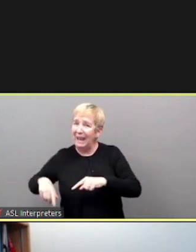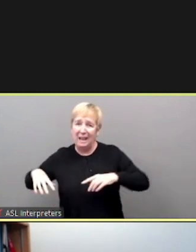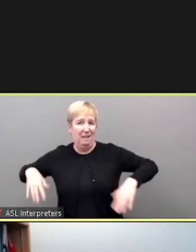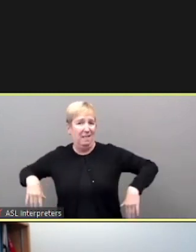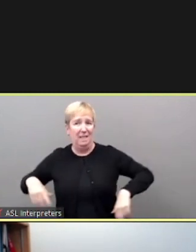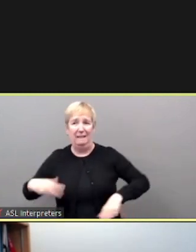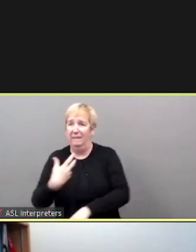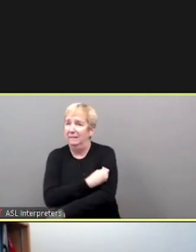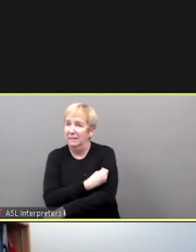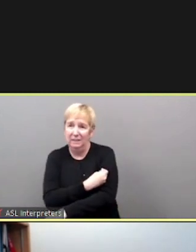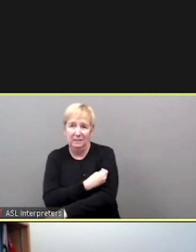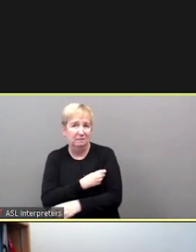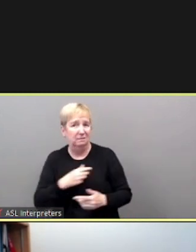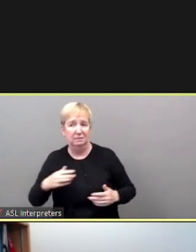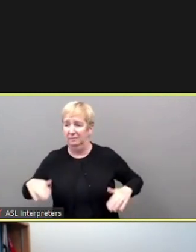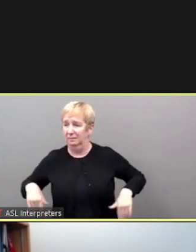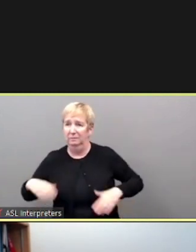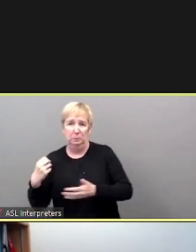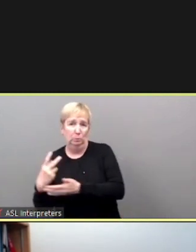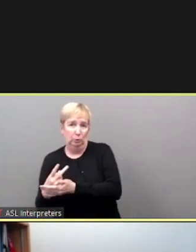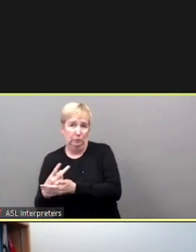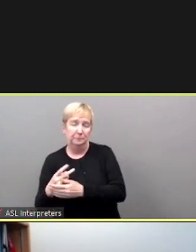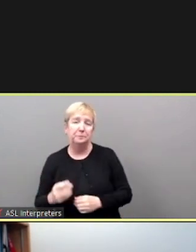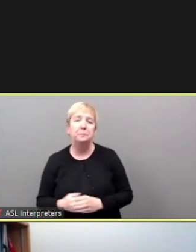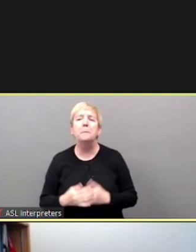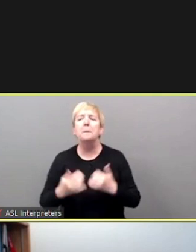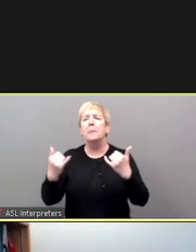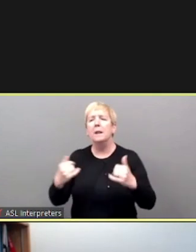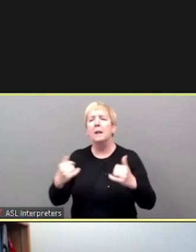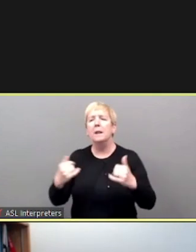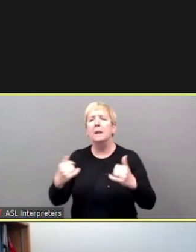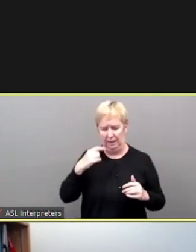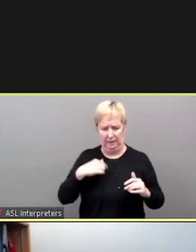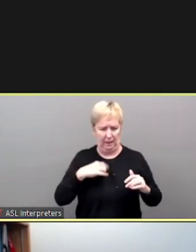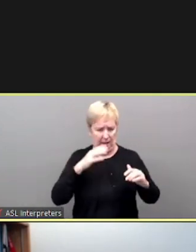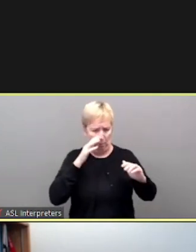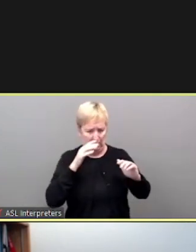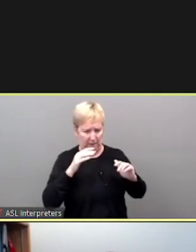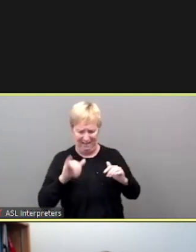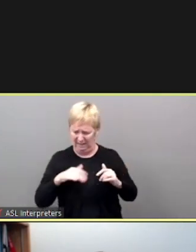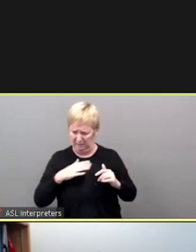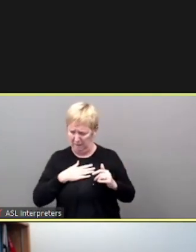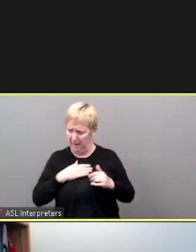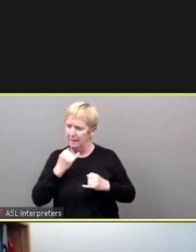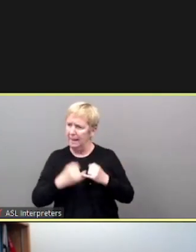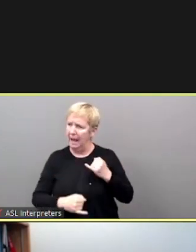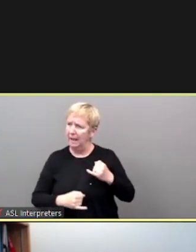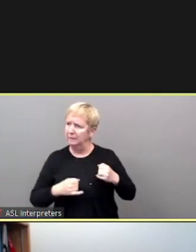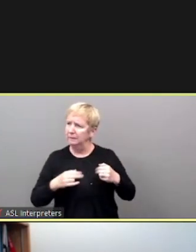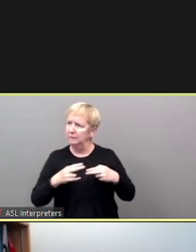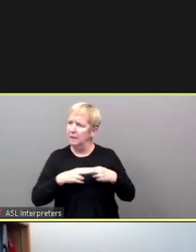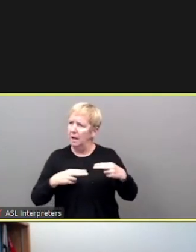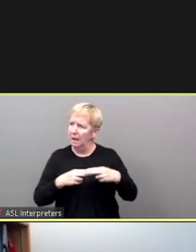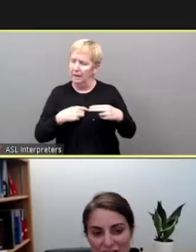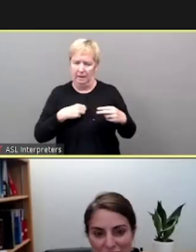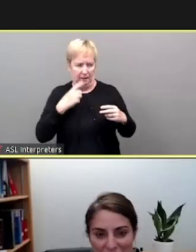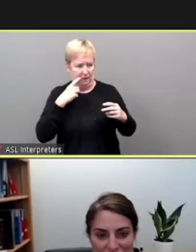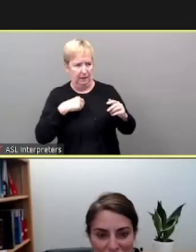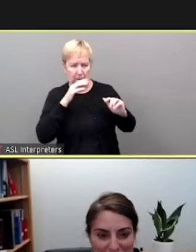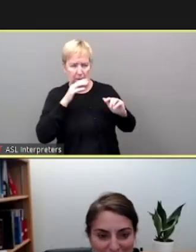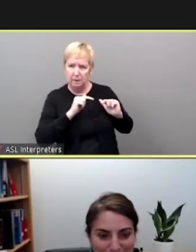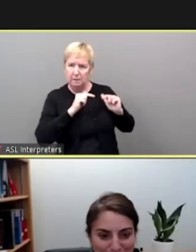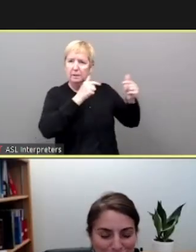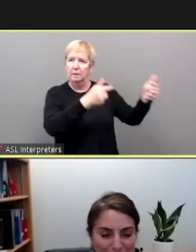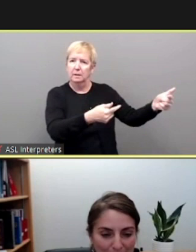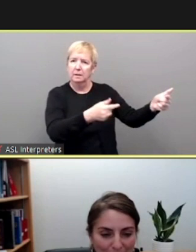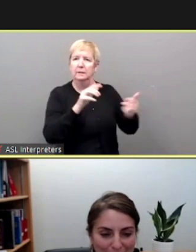to be vaccinated. I think I'm going to turn it over. I think that might be my last slide, and I'm going to turn it over to Secretary